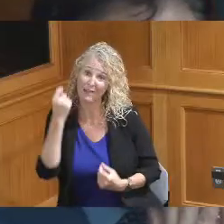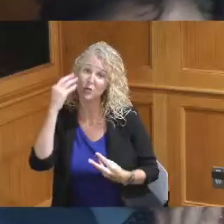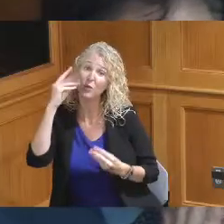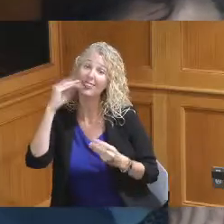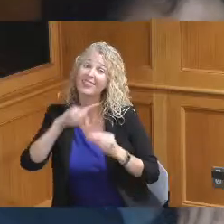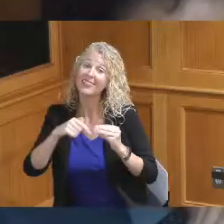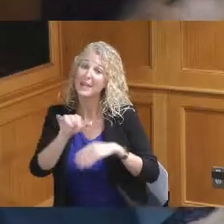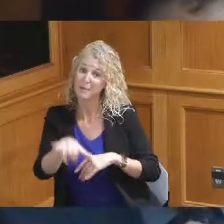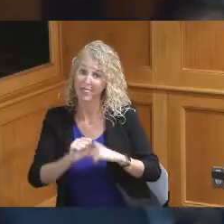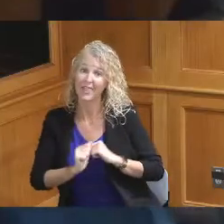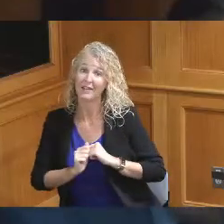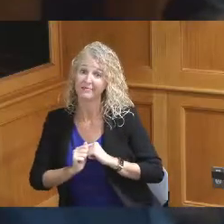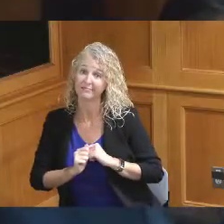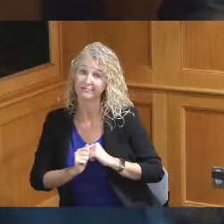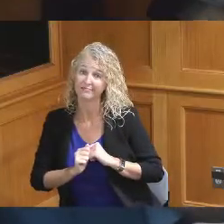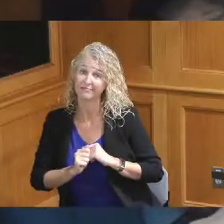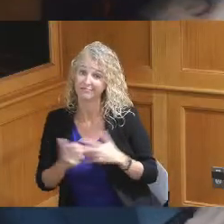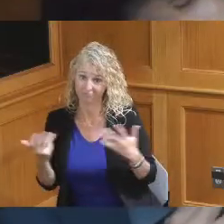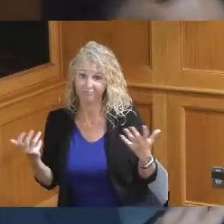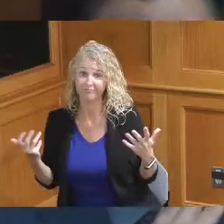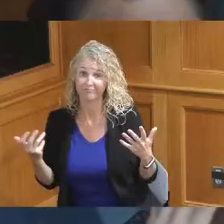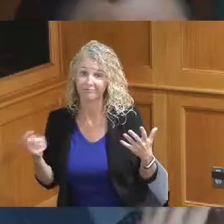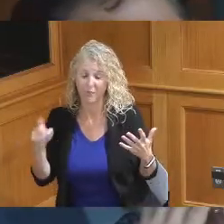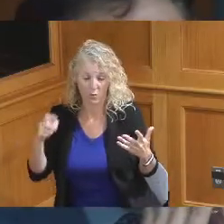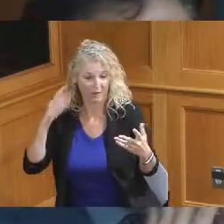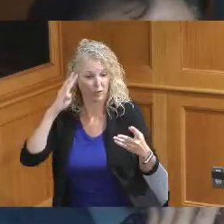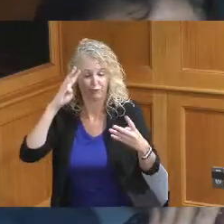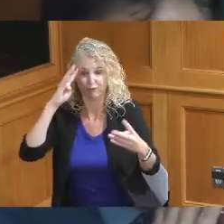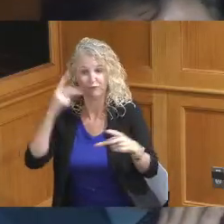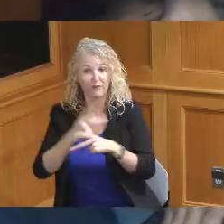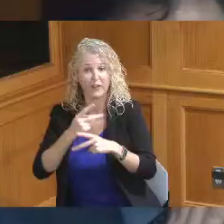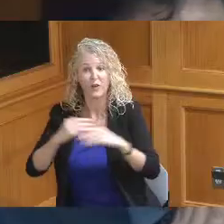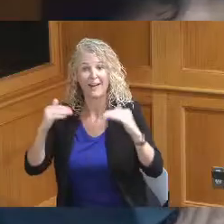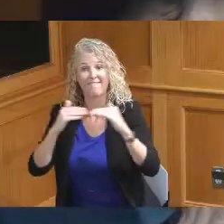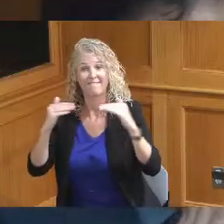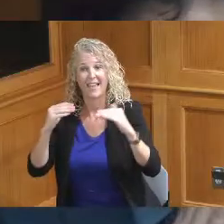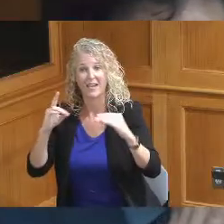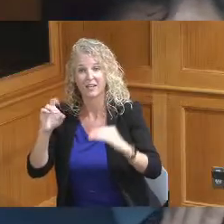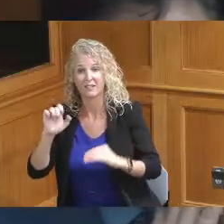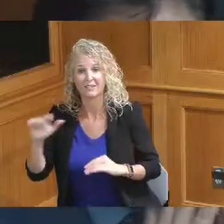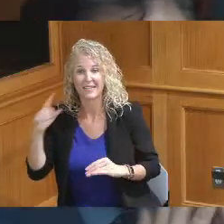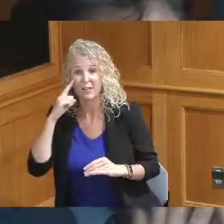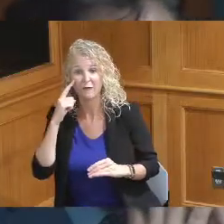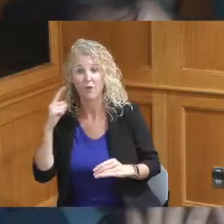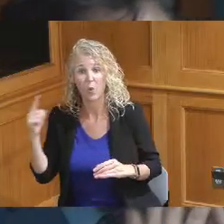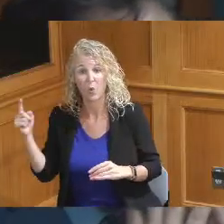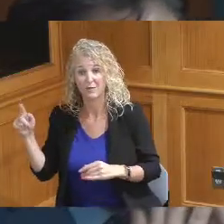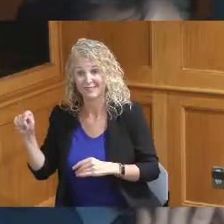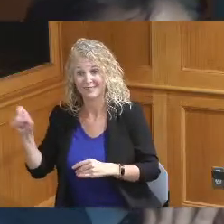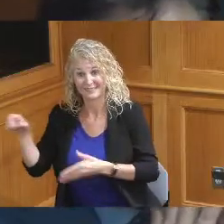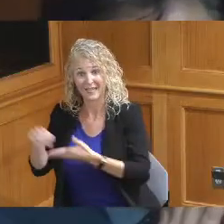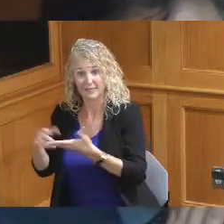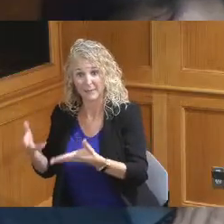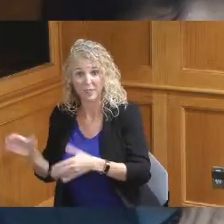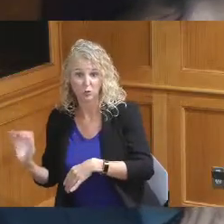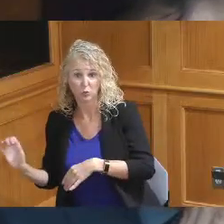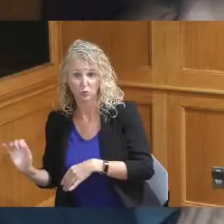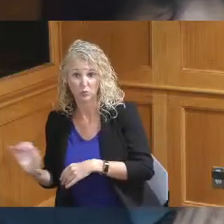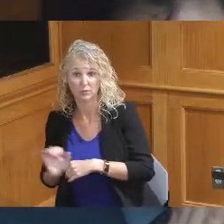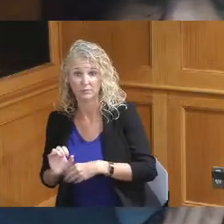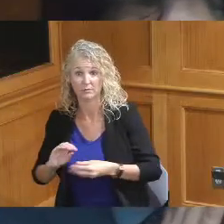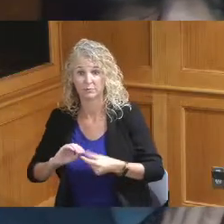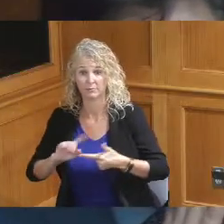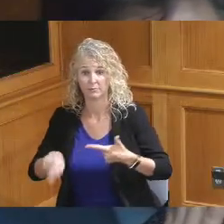got to redo the numbers. We got to shuffle it and try to come up with a fair deal on behalf of taxpayers as well.